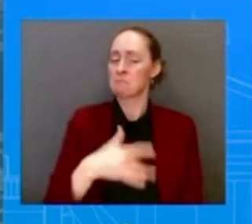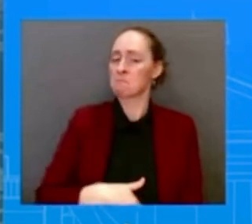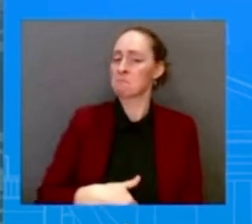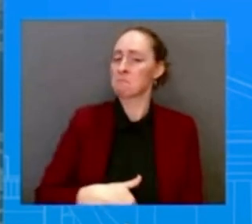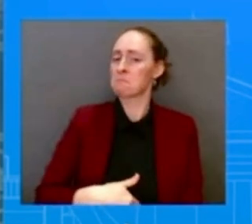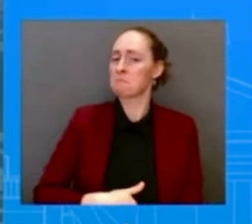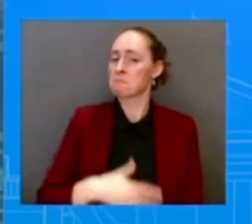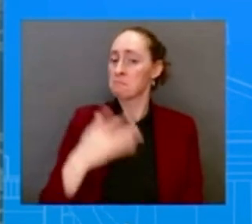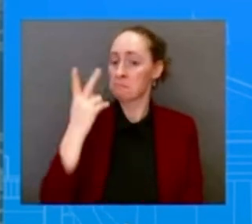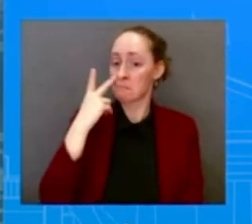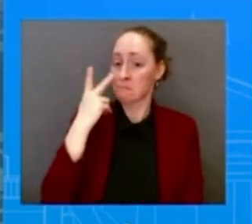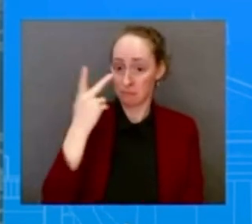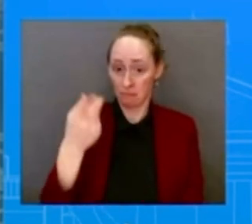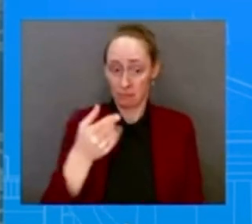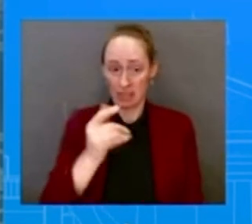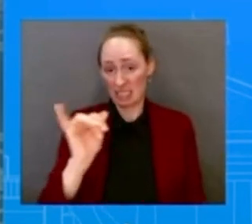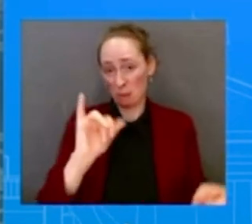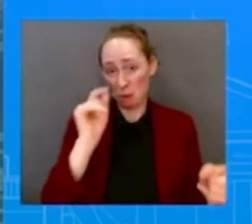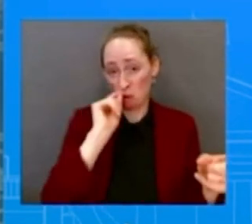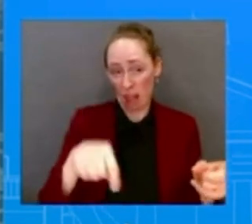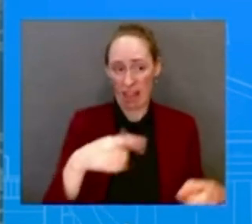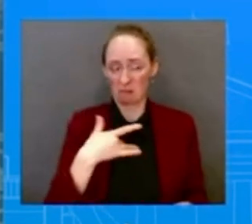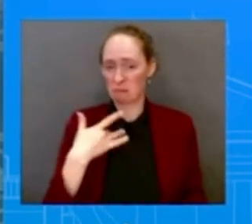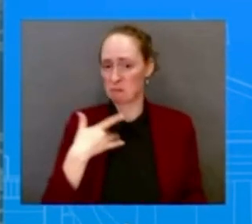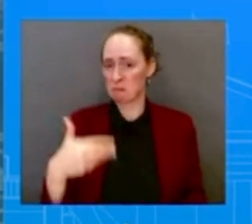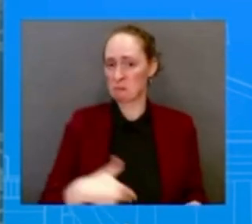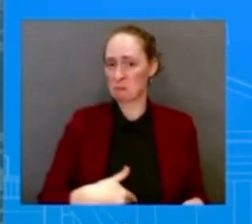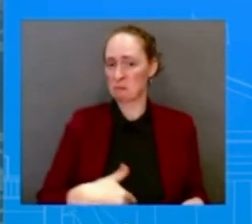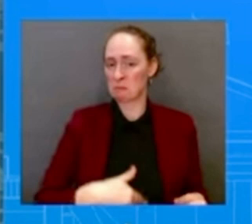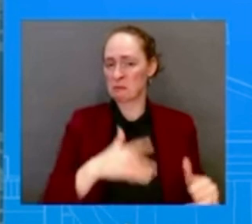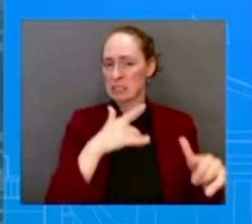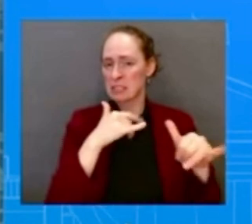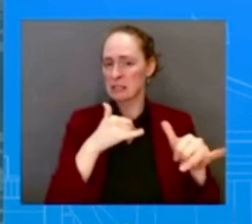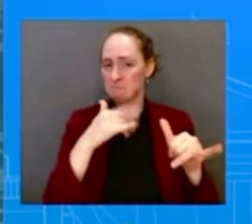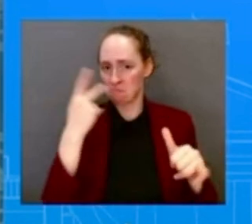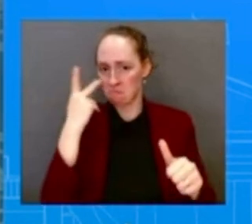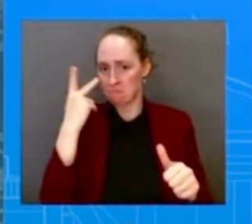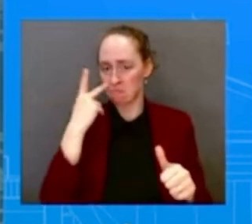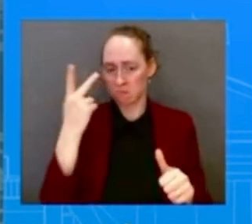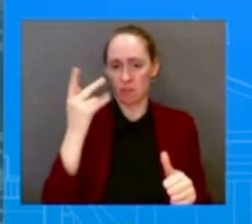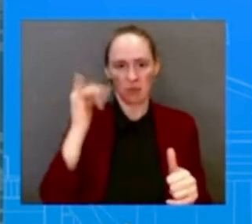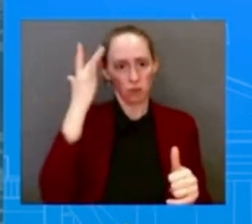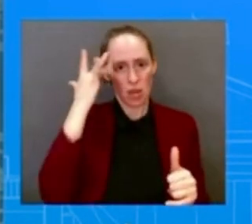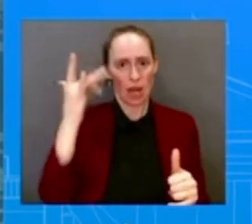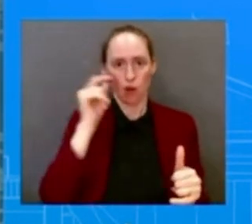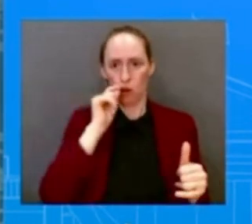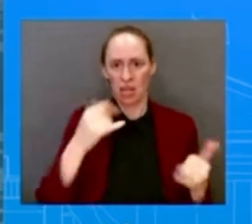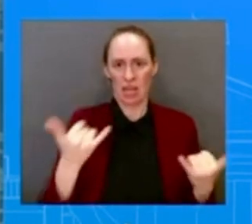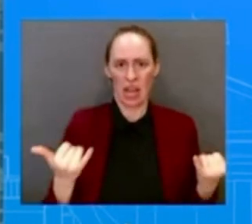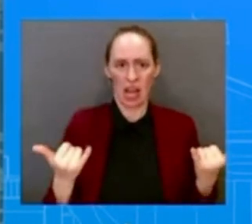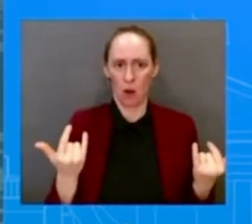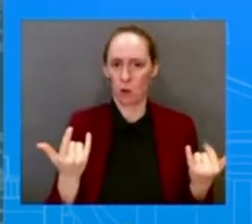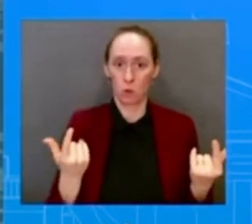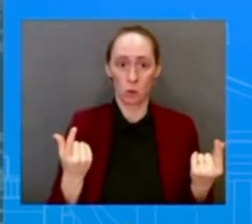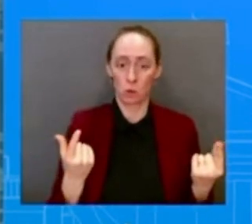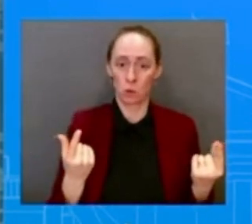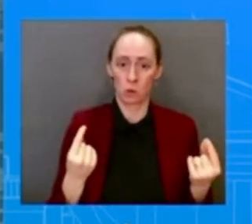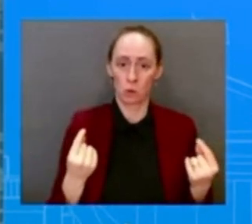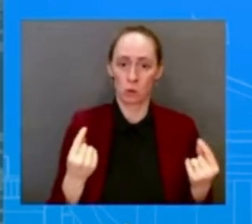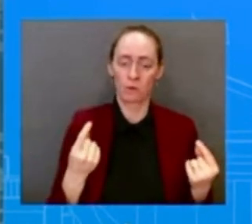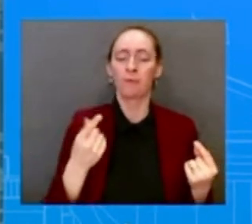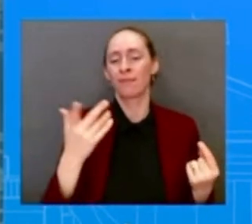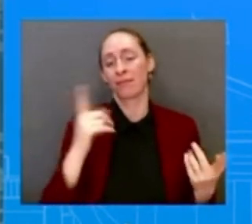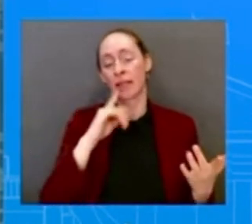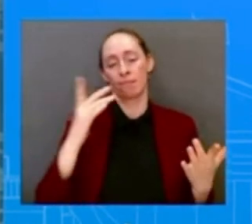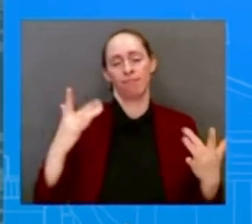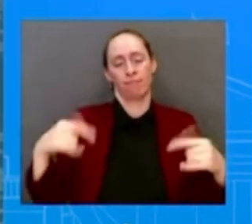one of the reasons why you've seen in just recent weeks the kinds of security assistance packages that, from the United States and from others that are